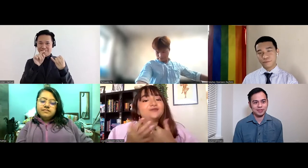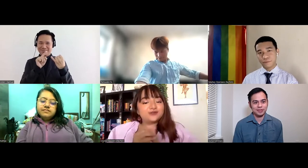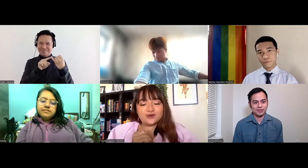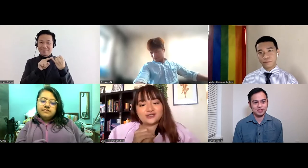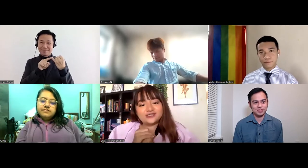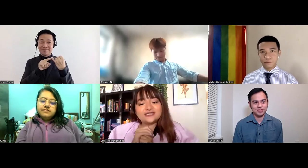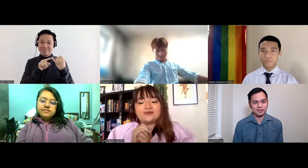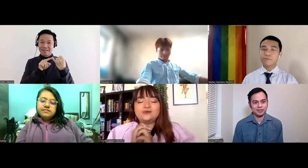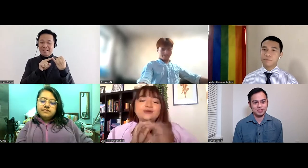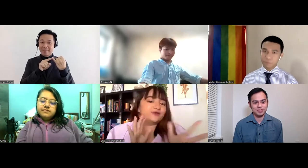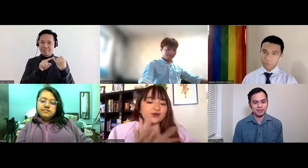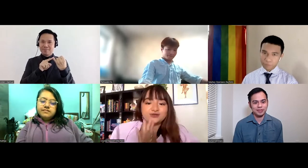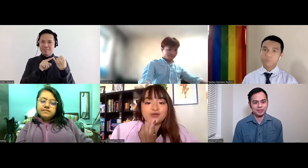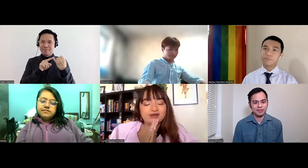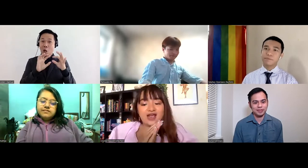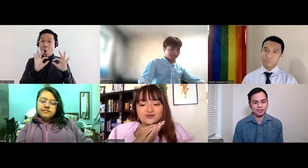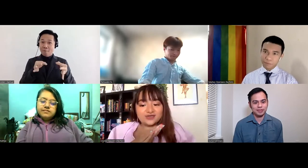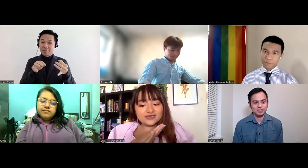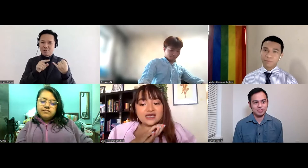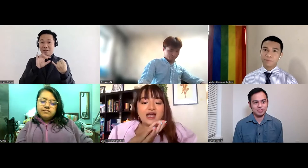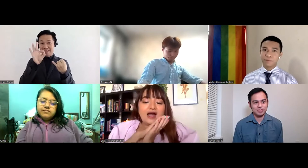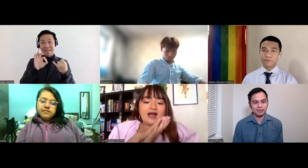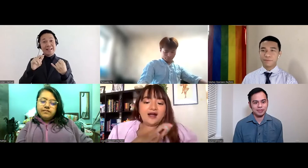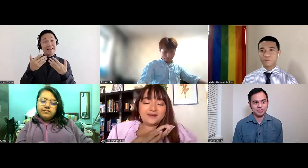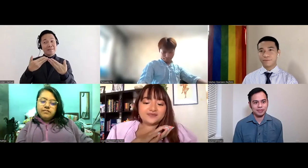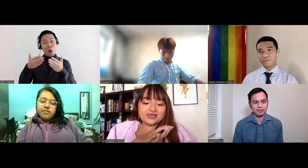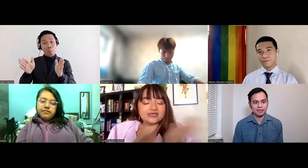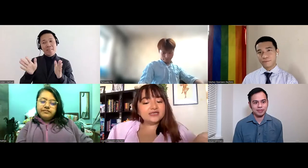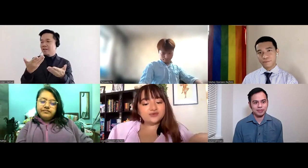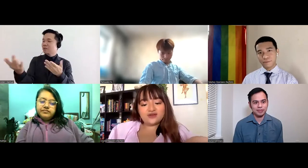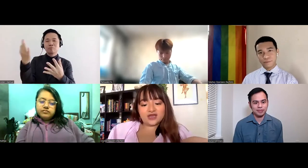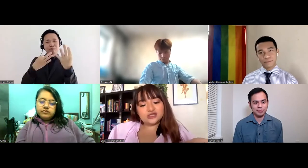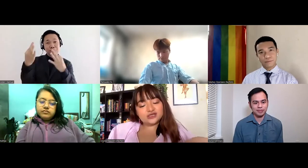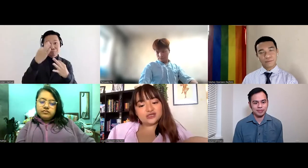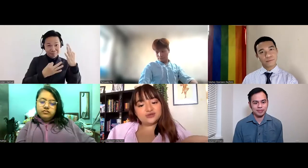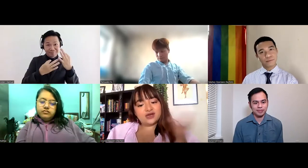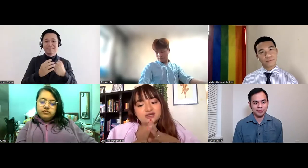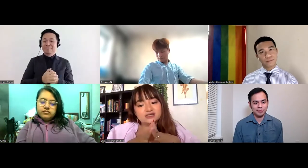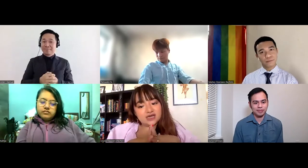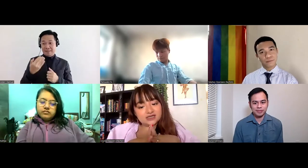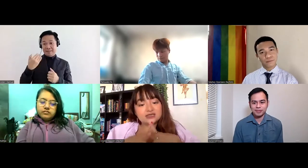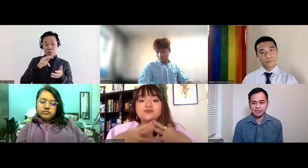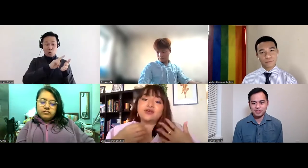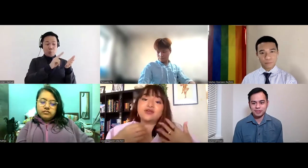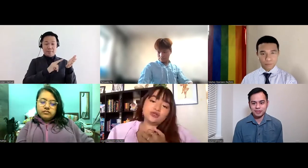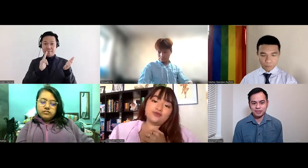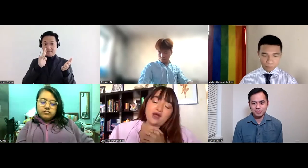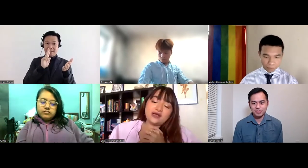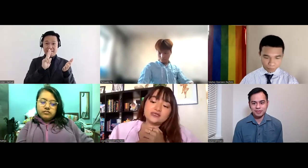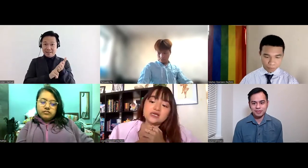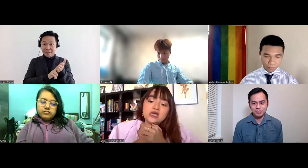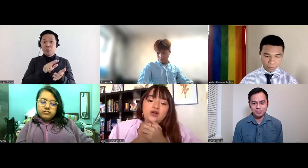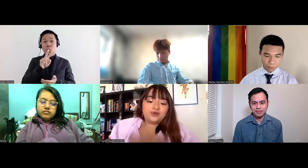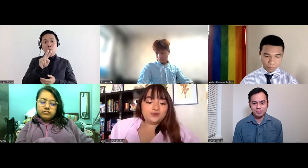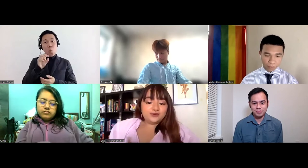the official questions, and we will move on to Q&A after this. Since its ratification in 2006, the Convention of the